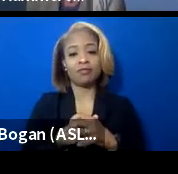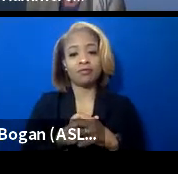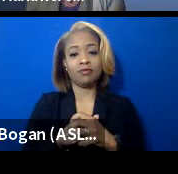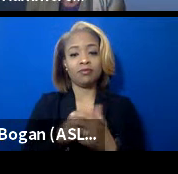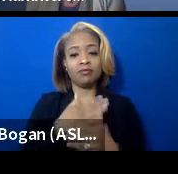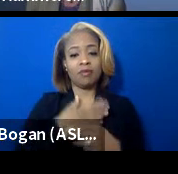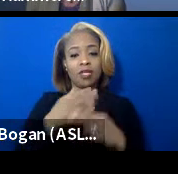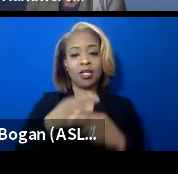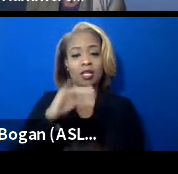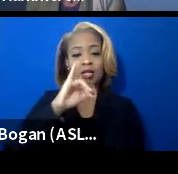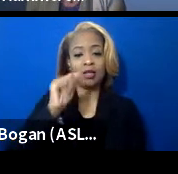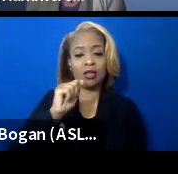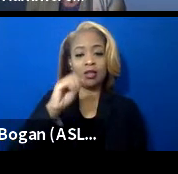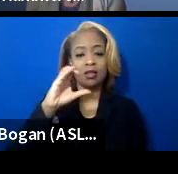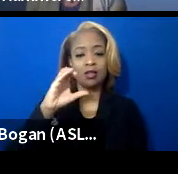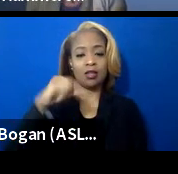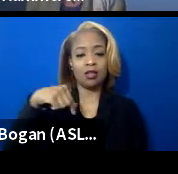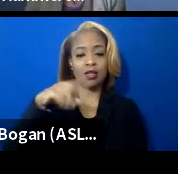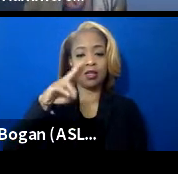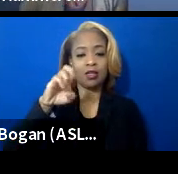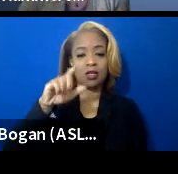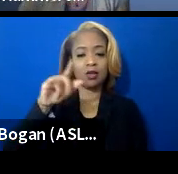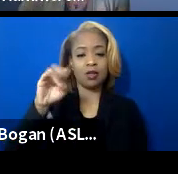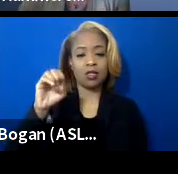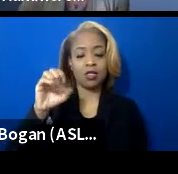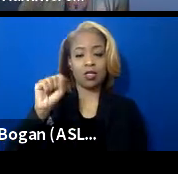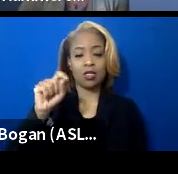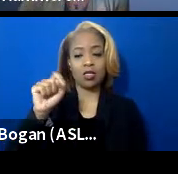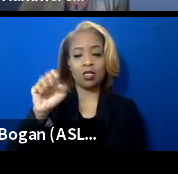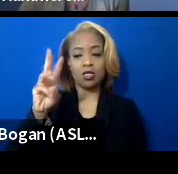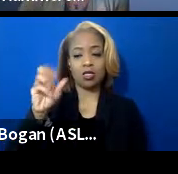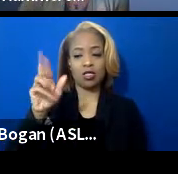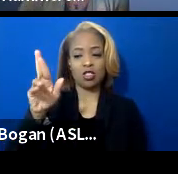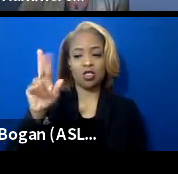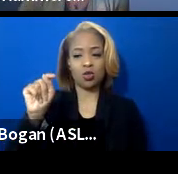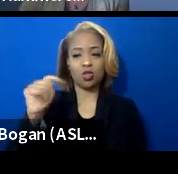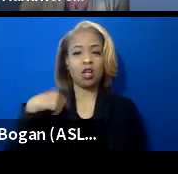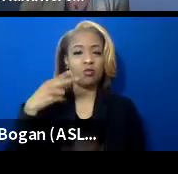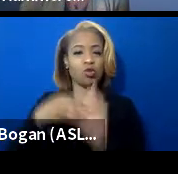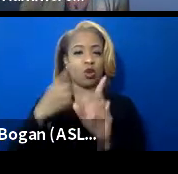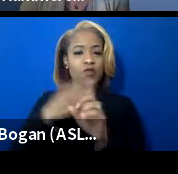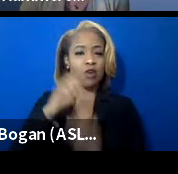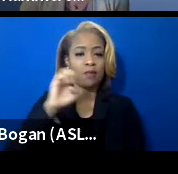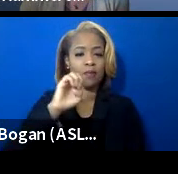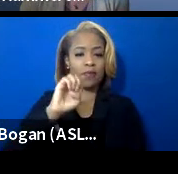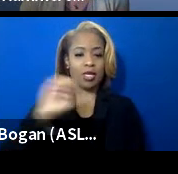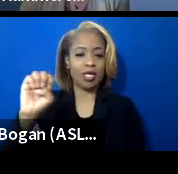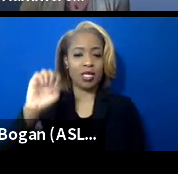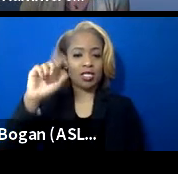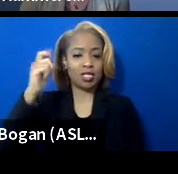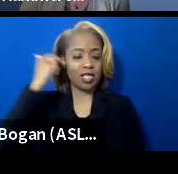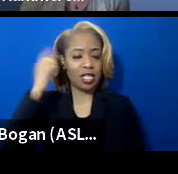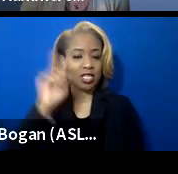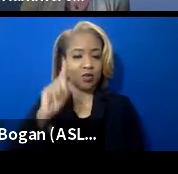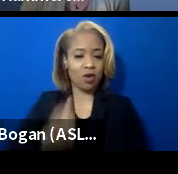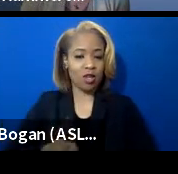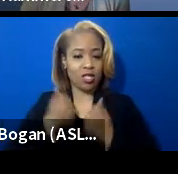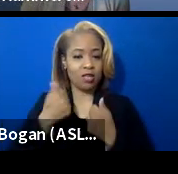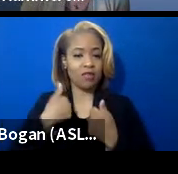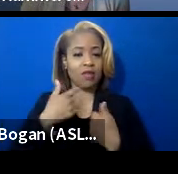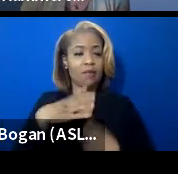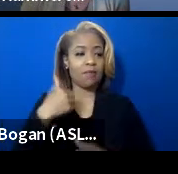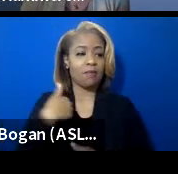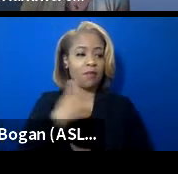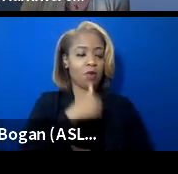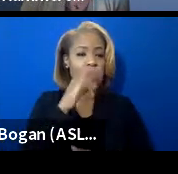My name is Jacquie Stewart, and I'm joining from East Lansing, where I live. I'm a member of the League of Women Voters of the Lansing area, and